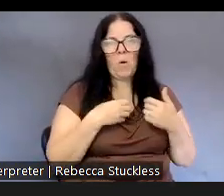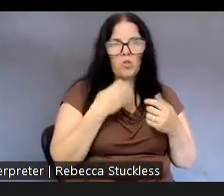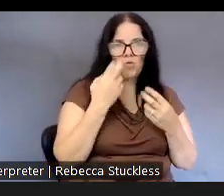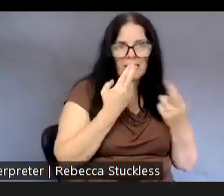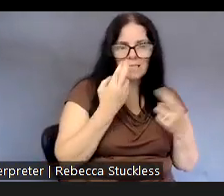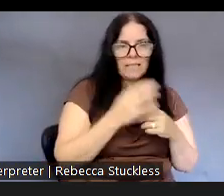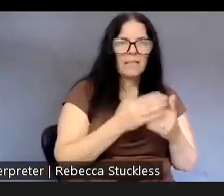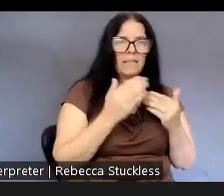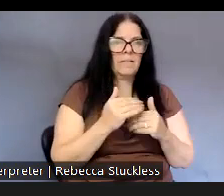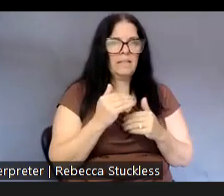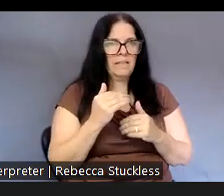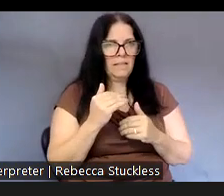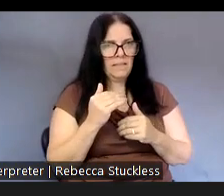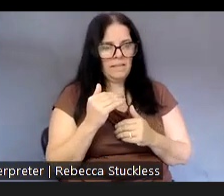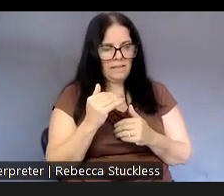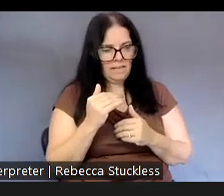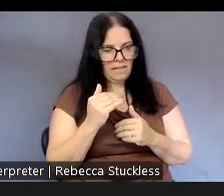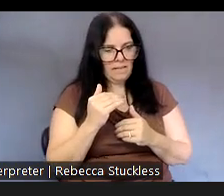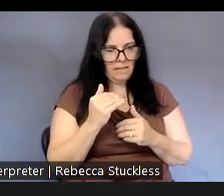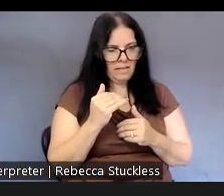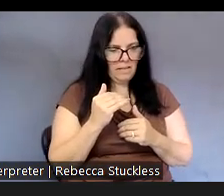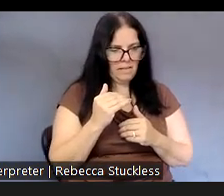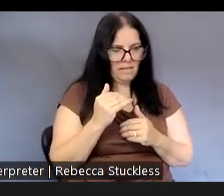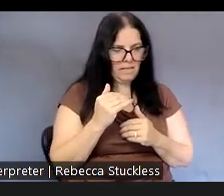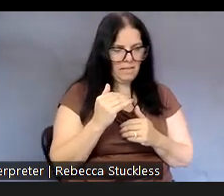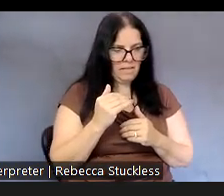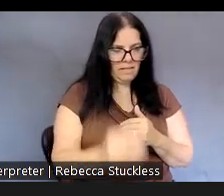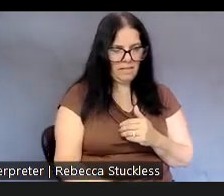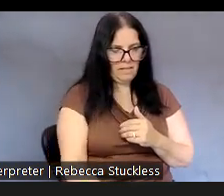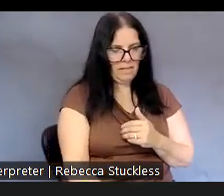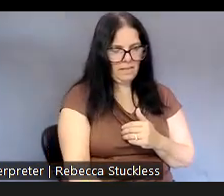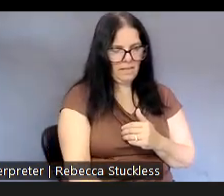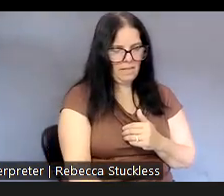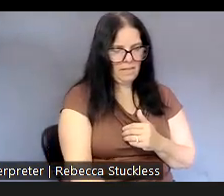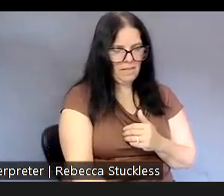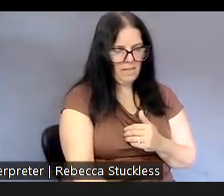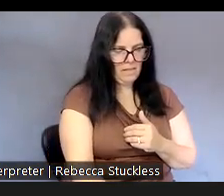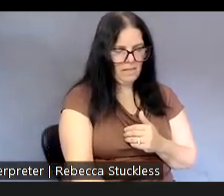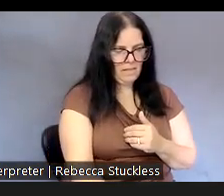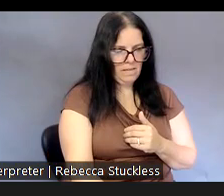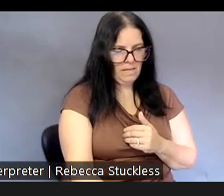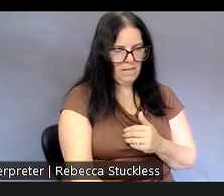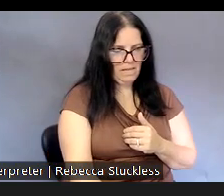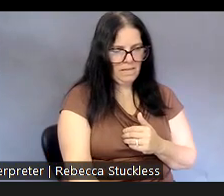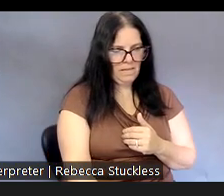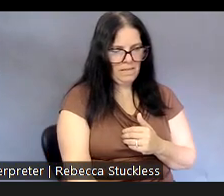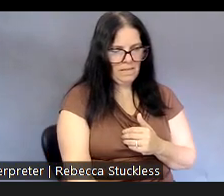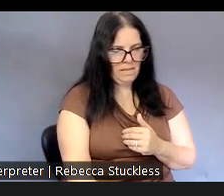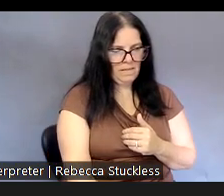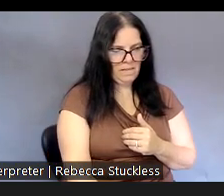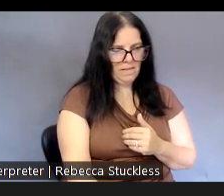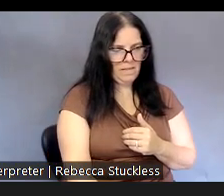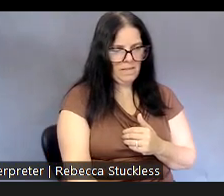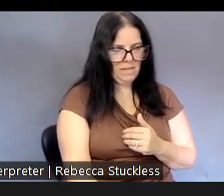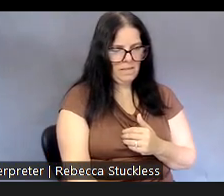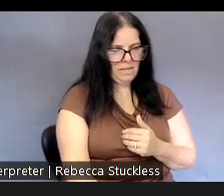emotional reasoning. If I feel it, it must be true. Mind reading. I know what you're thinking, and